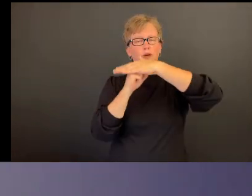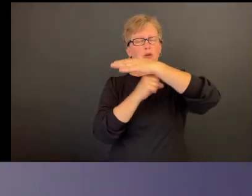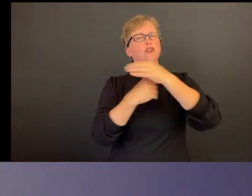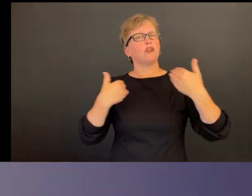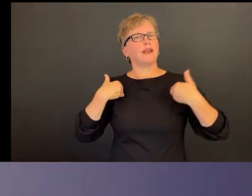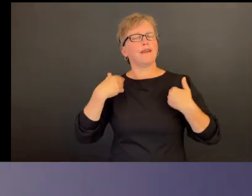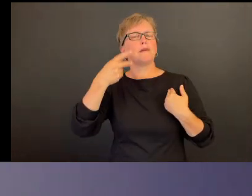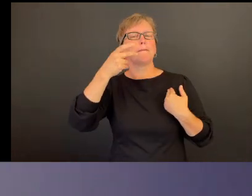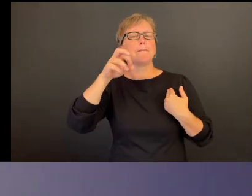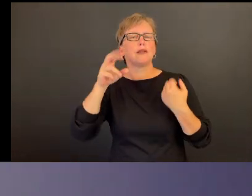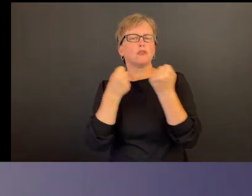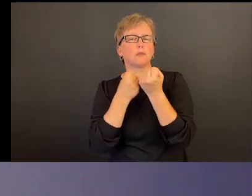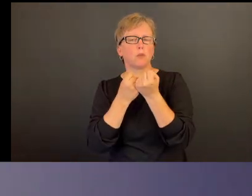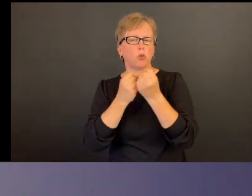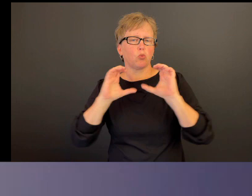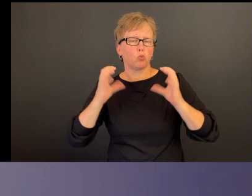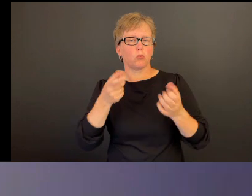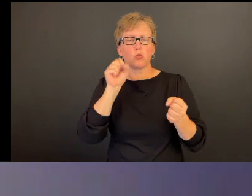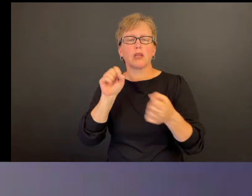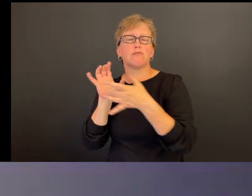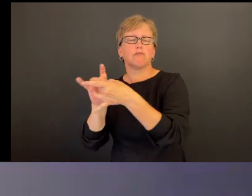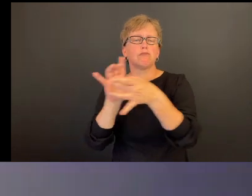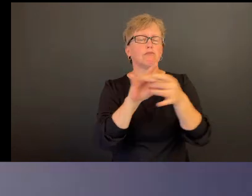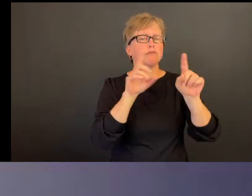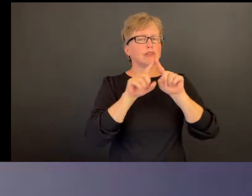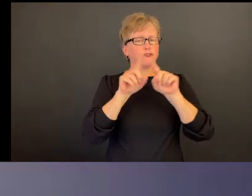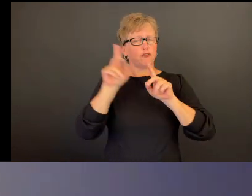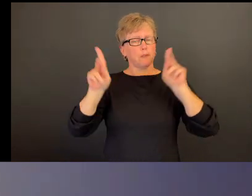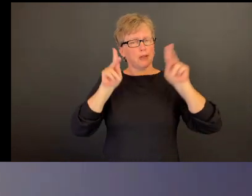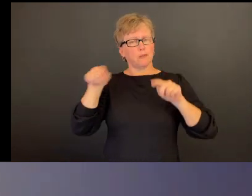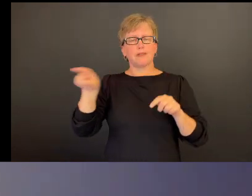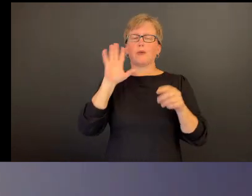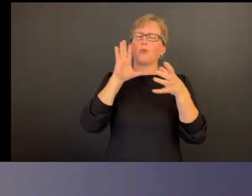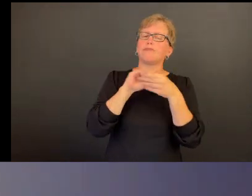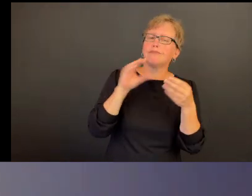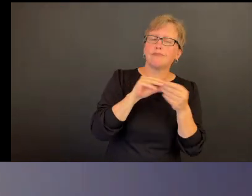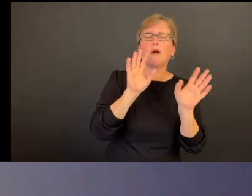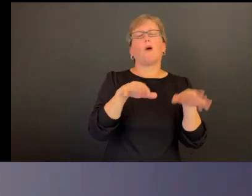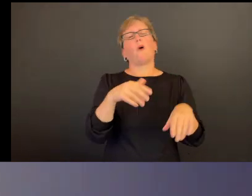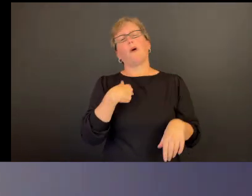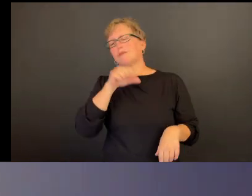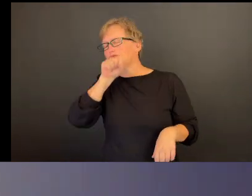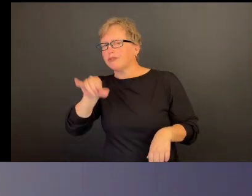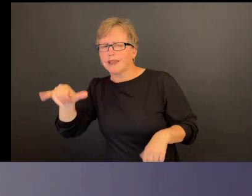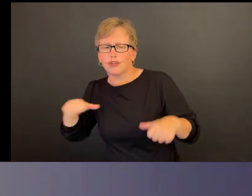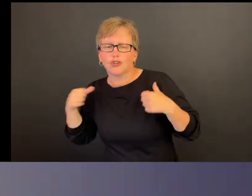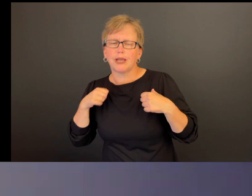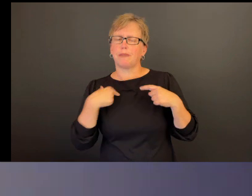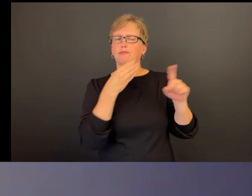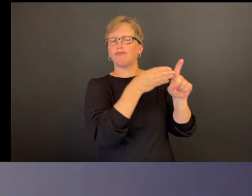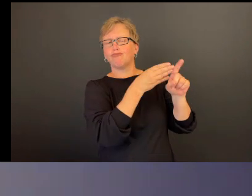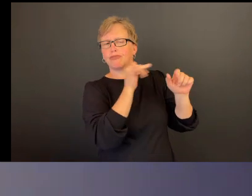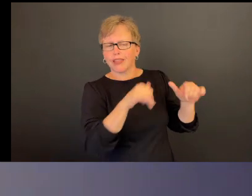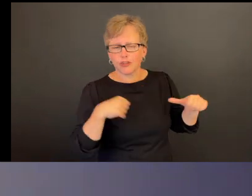through the Reeve Foundation as well, because once you connect with other people in similar situations and find out, oh yeah, I go to